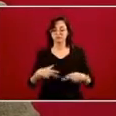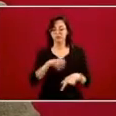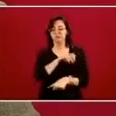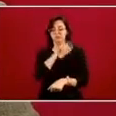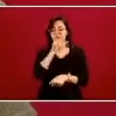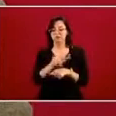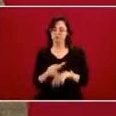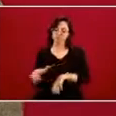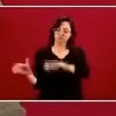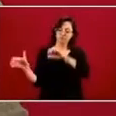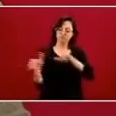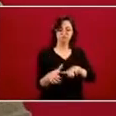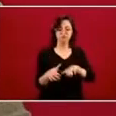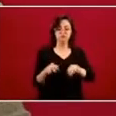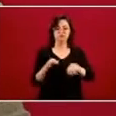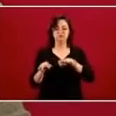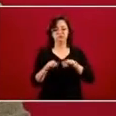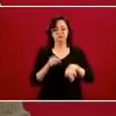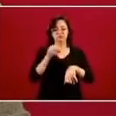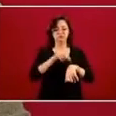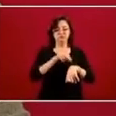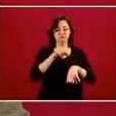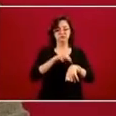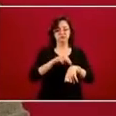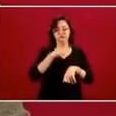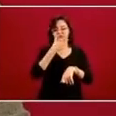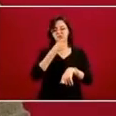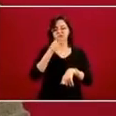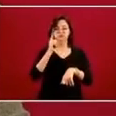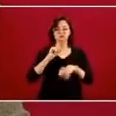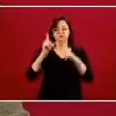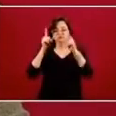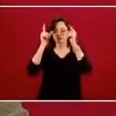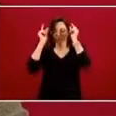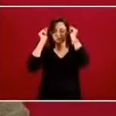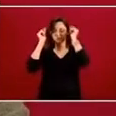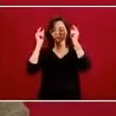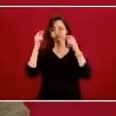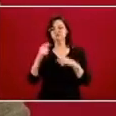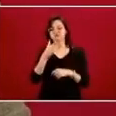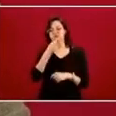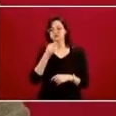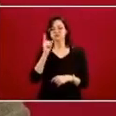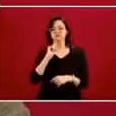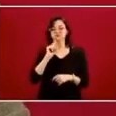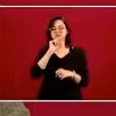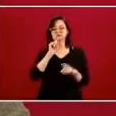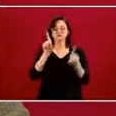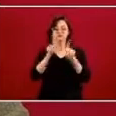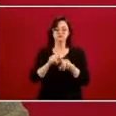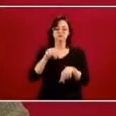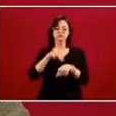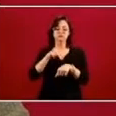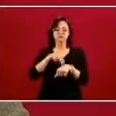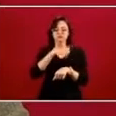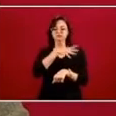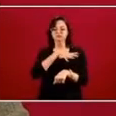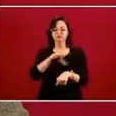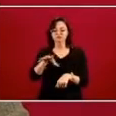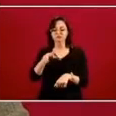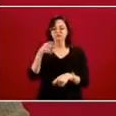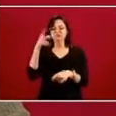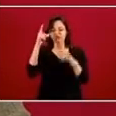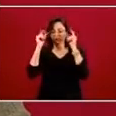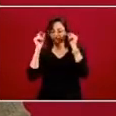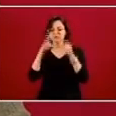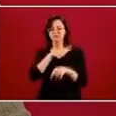spreading this information, because we need the help of our specialized doctors, but also our